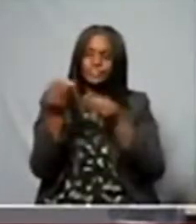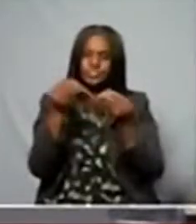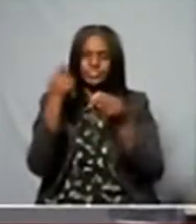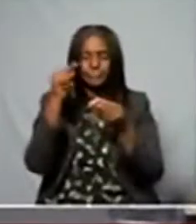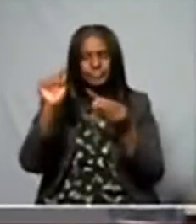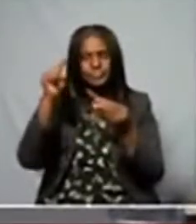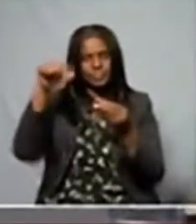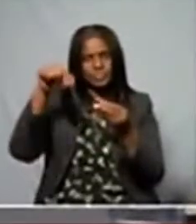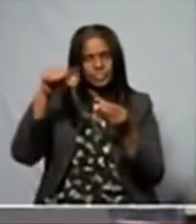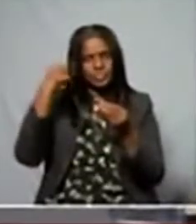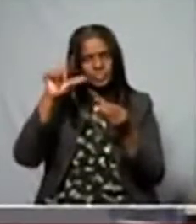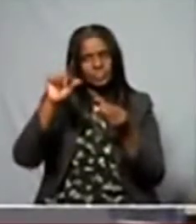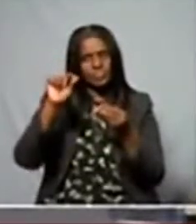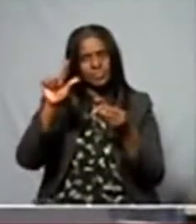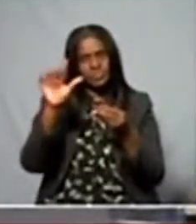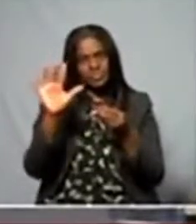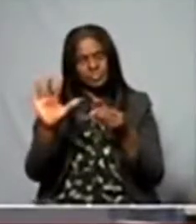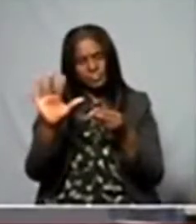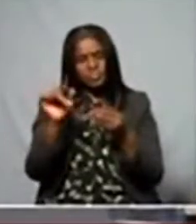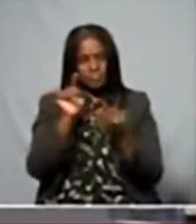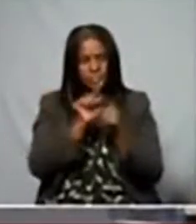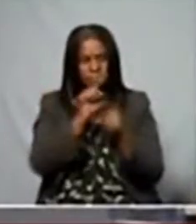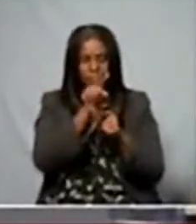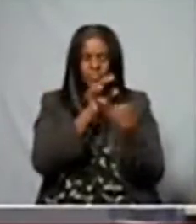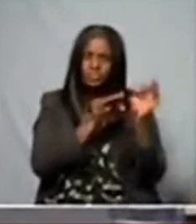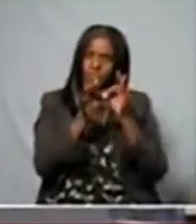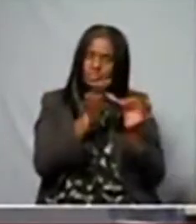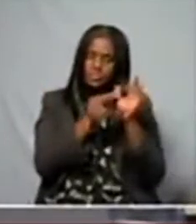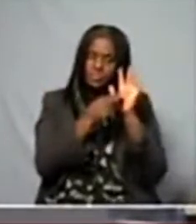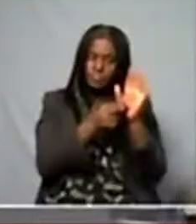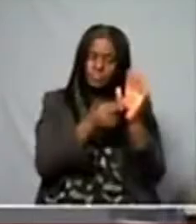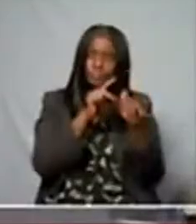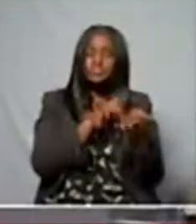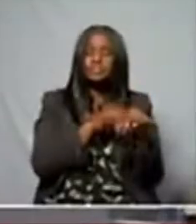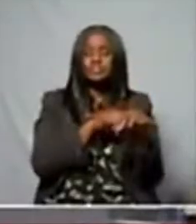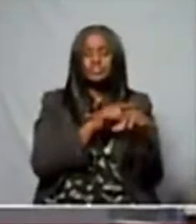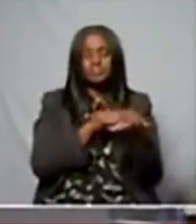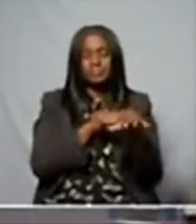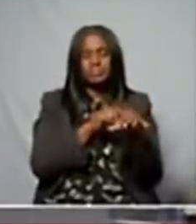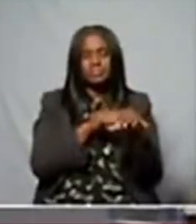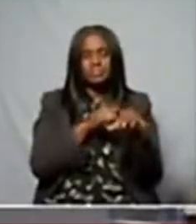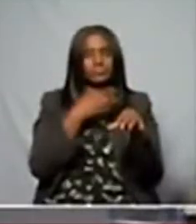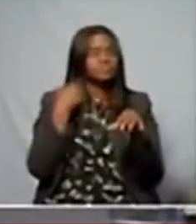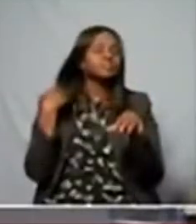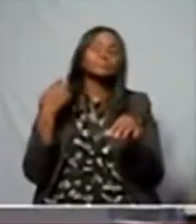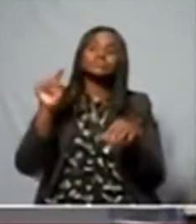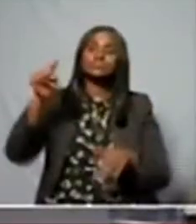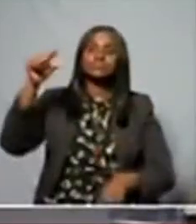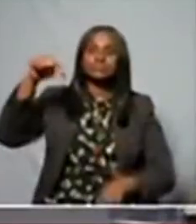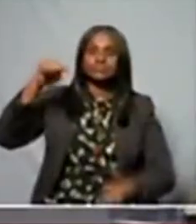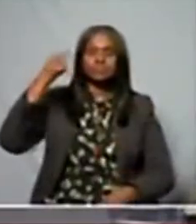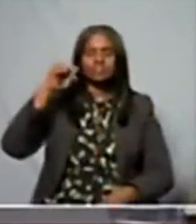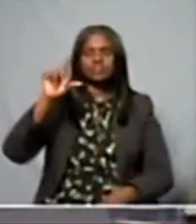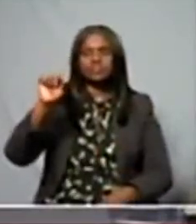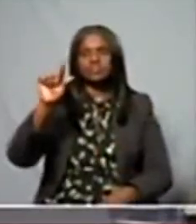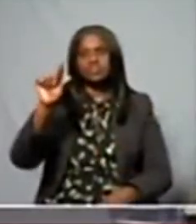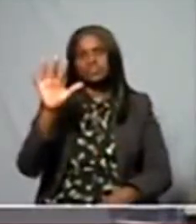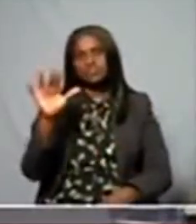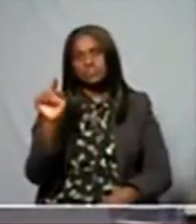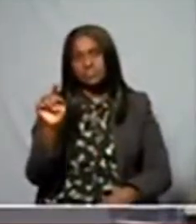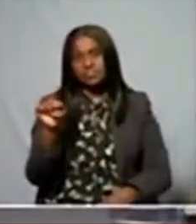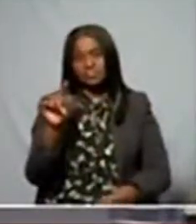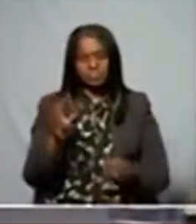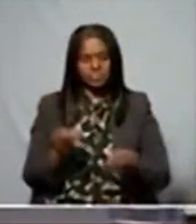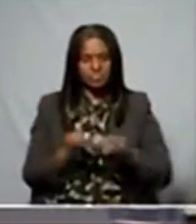of 2025. The statement shows that during the first quarter of 2025,